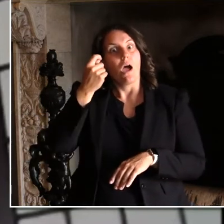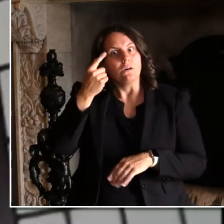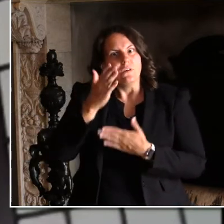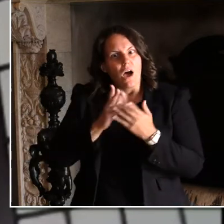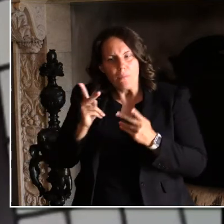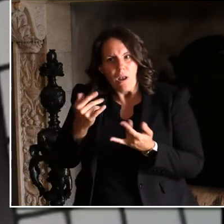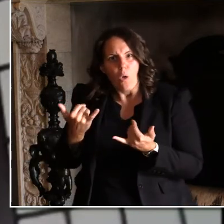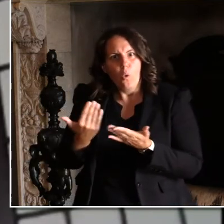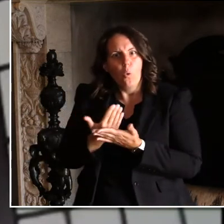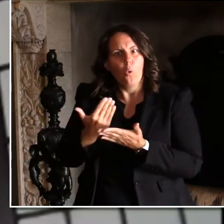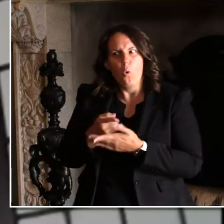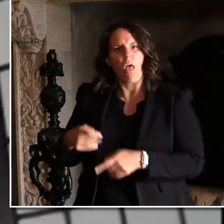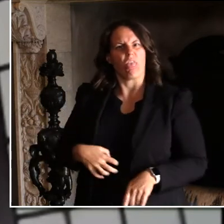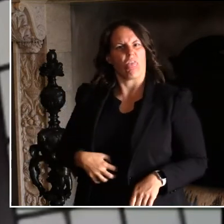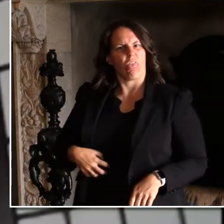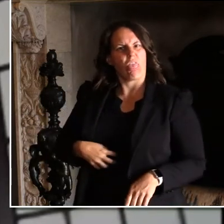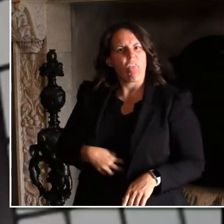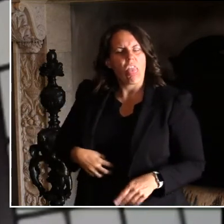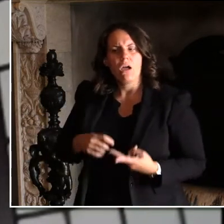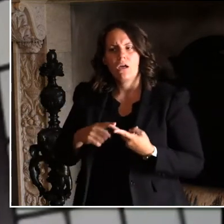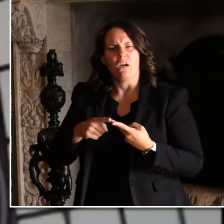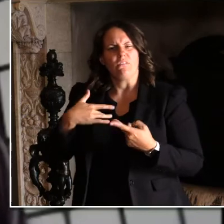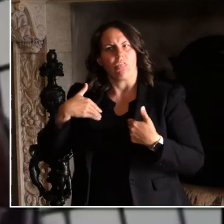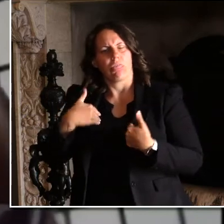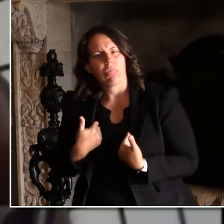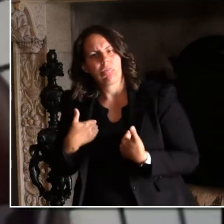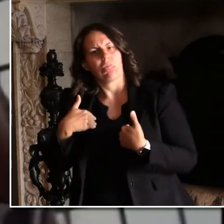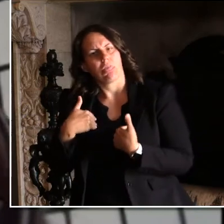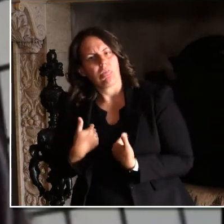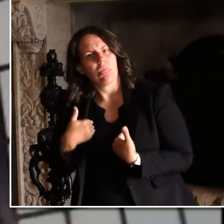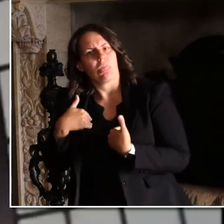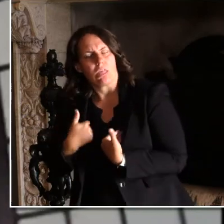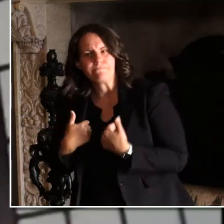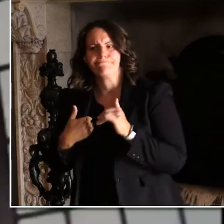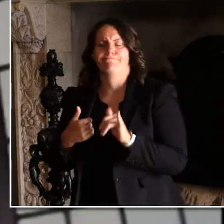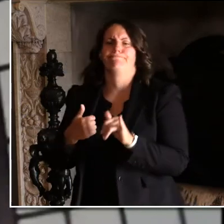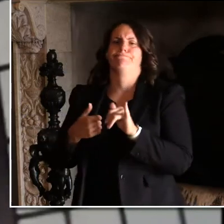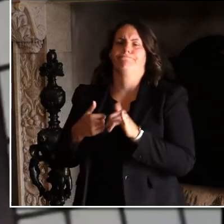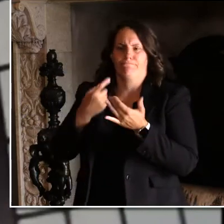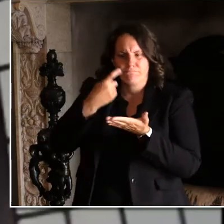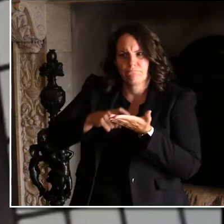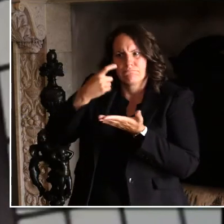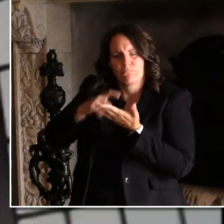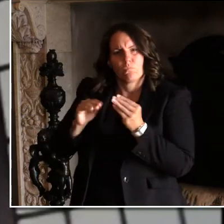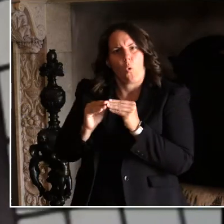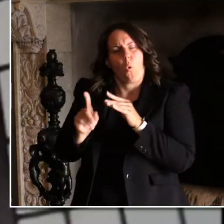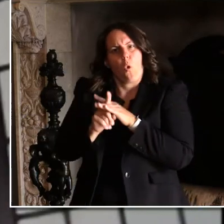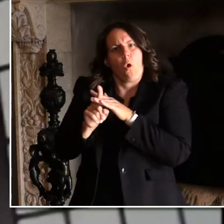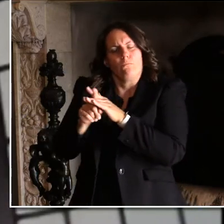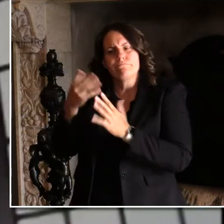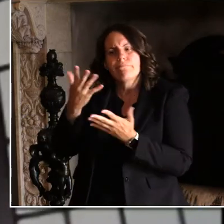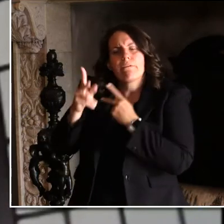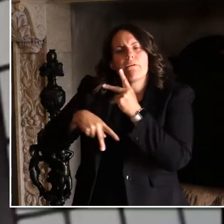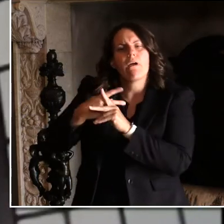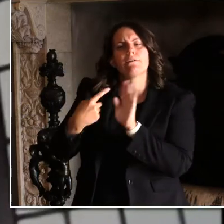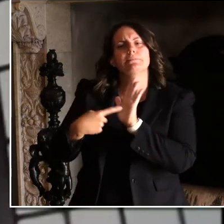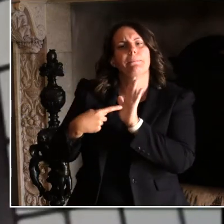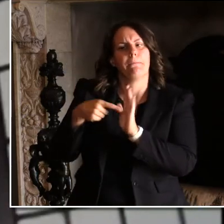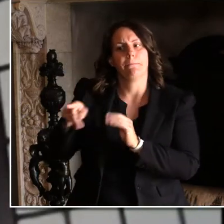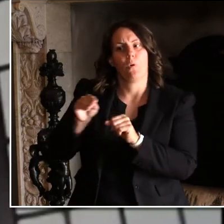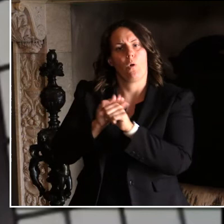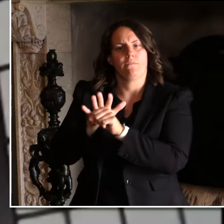get tested. So now I'll turn it over to Major General Knapp for an update on the Wisconsin National Guard.